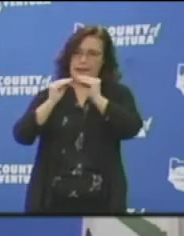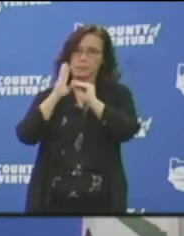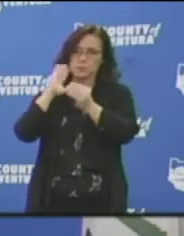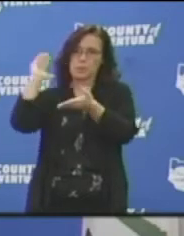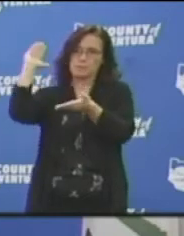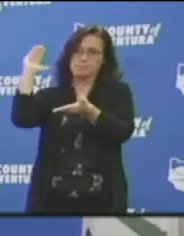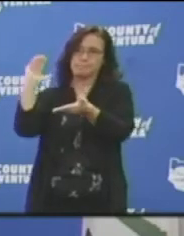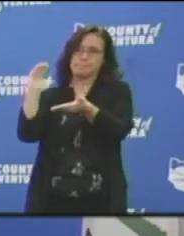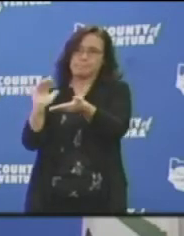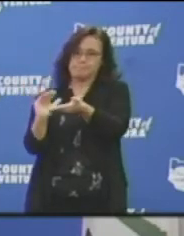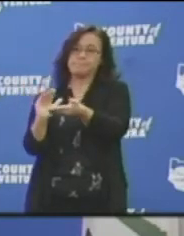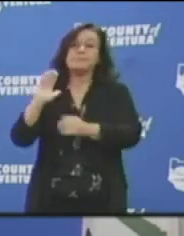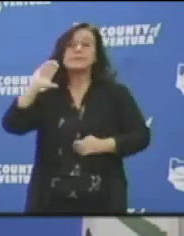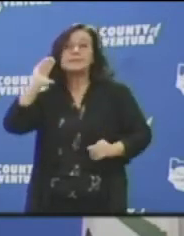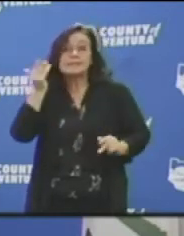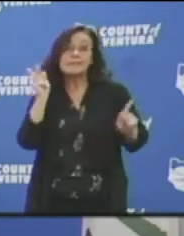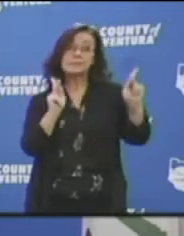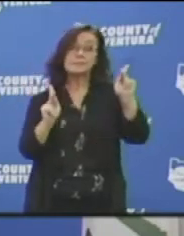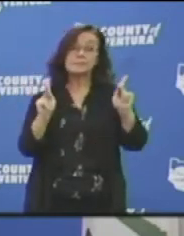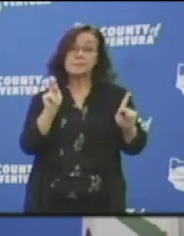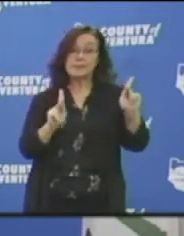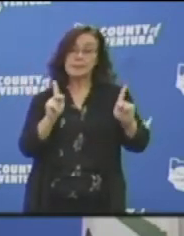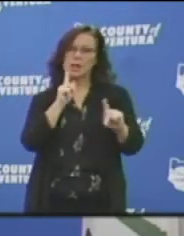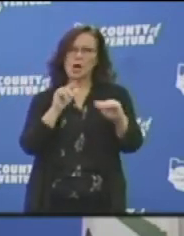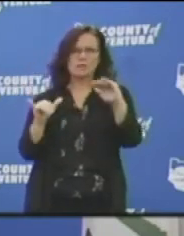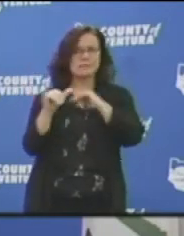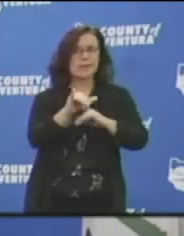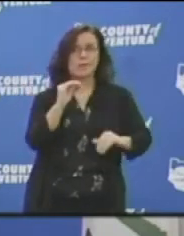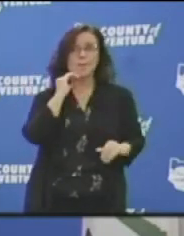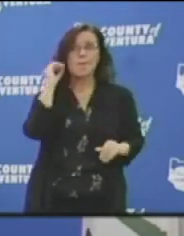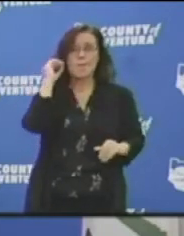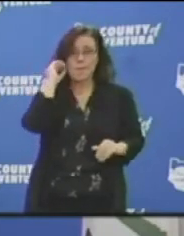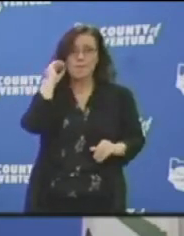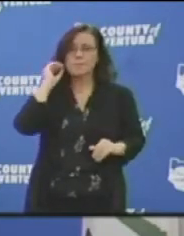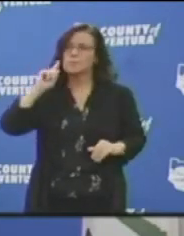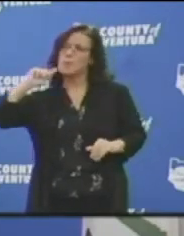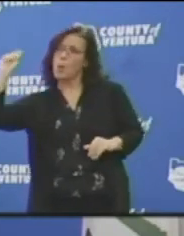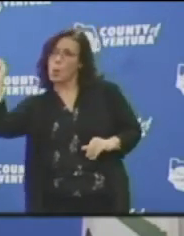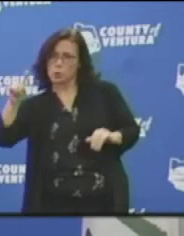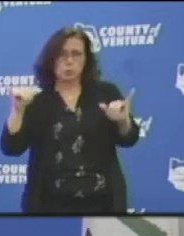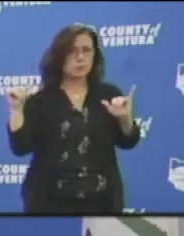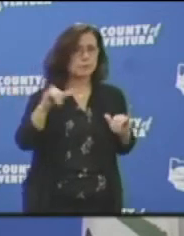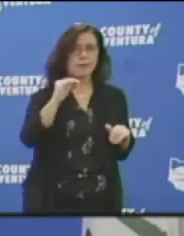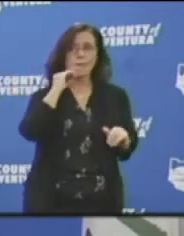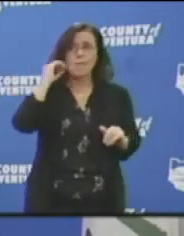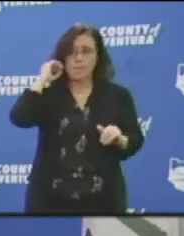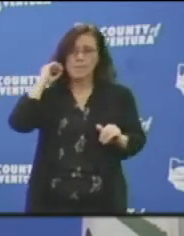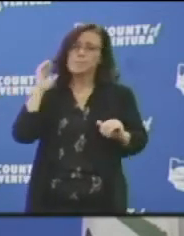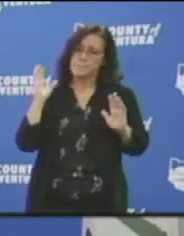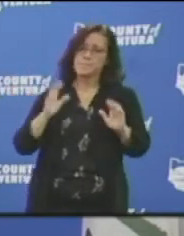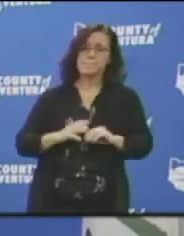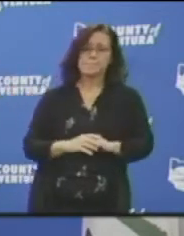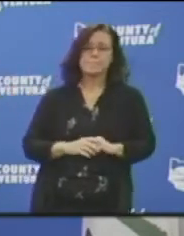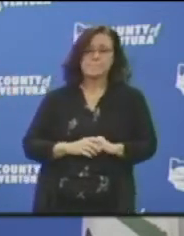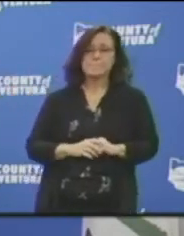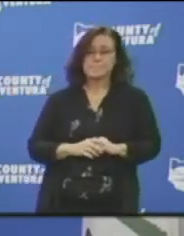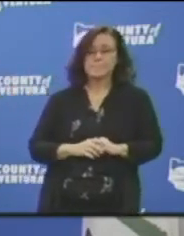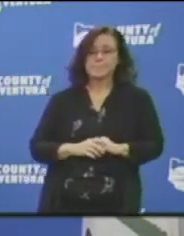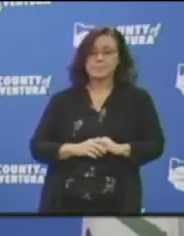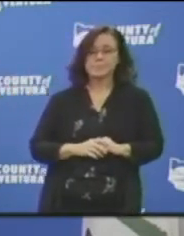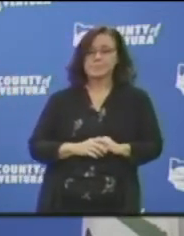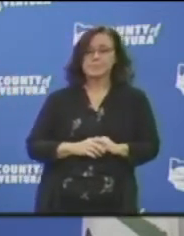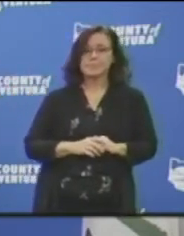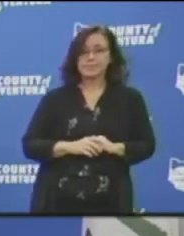are abiding by the stay-at-home order that's in effect in California, and more